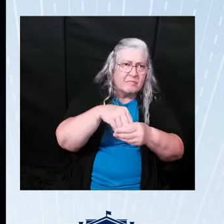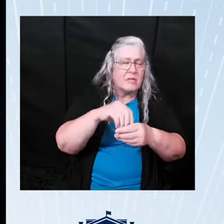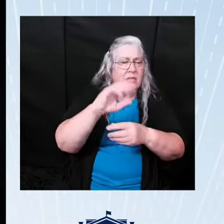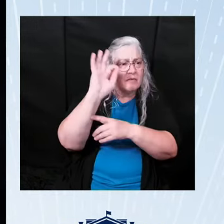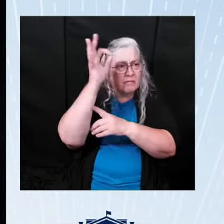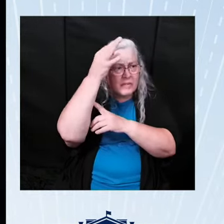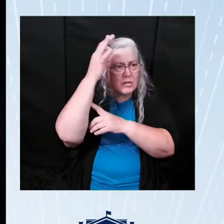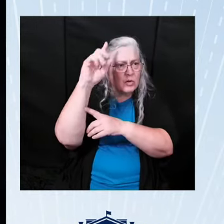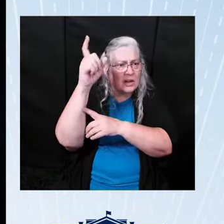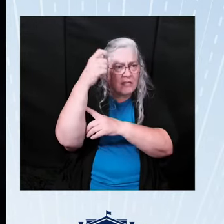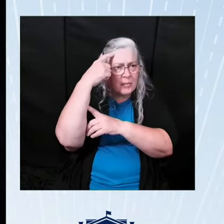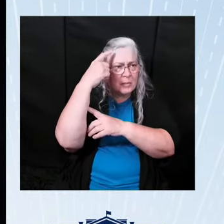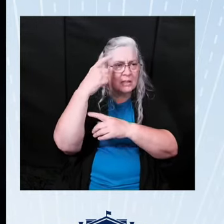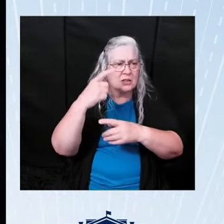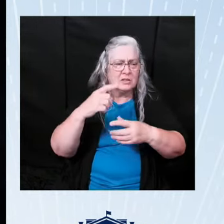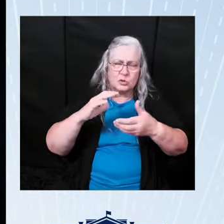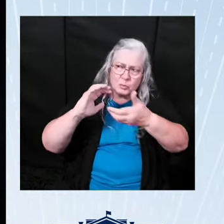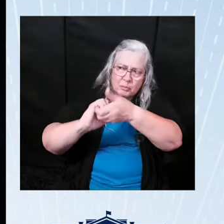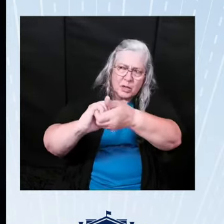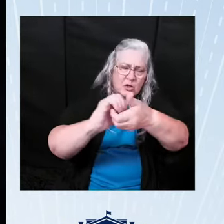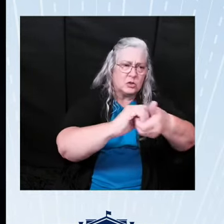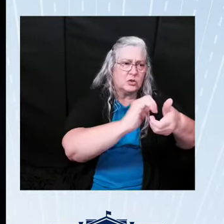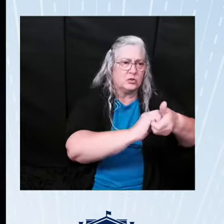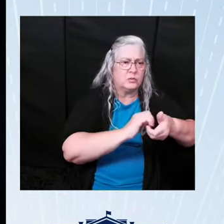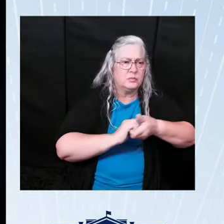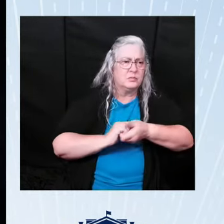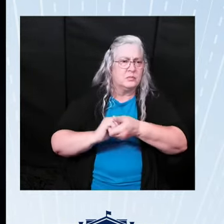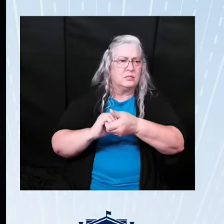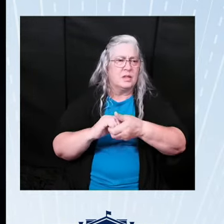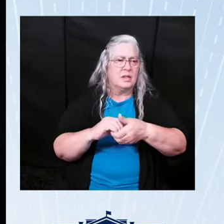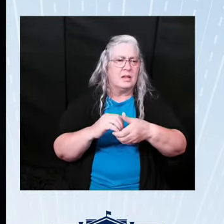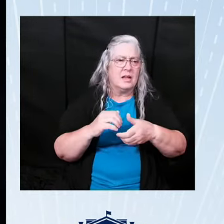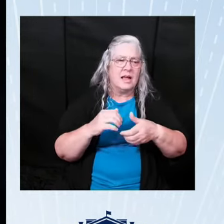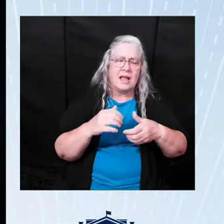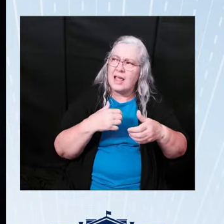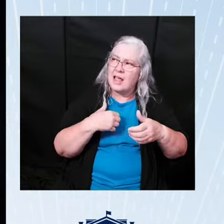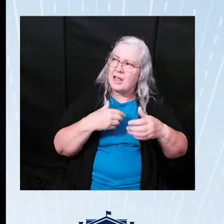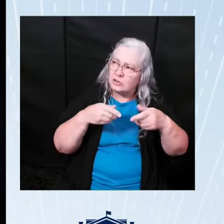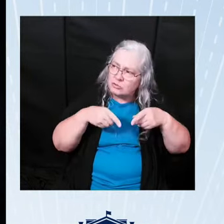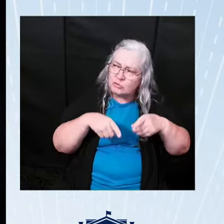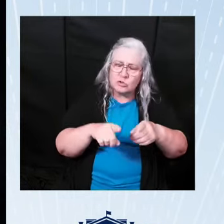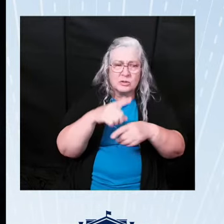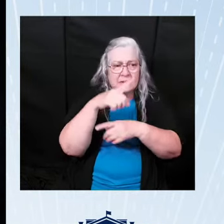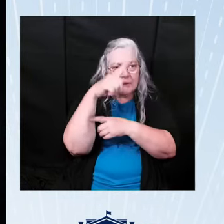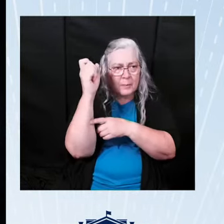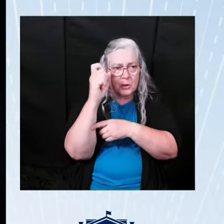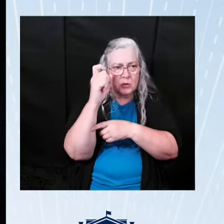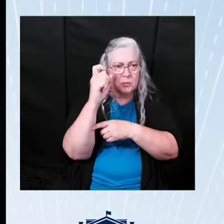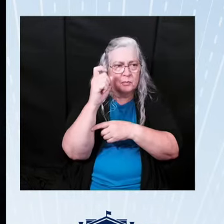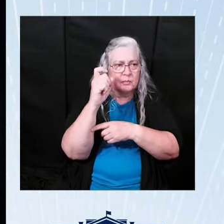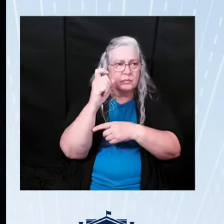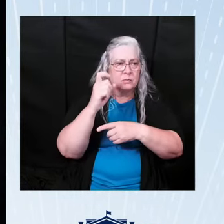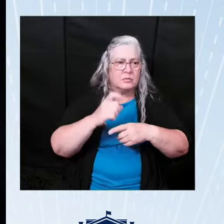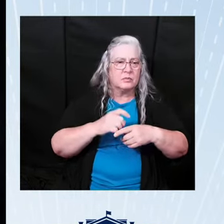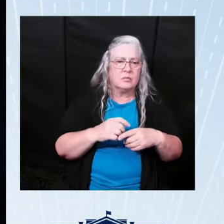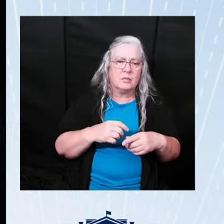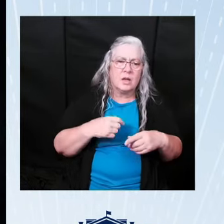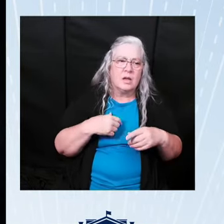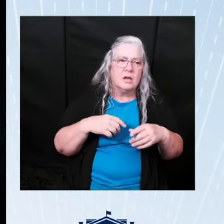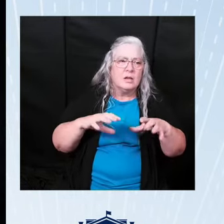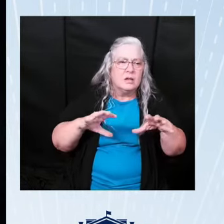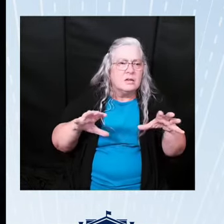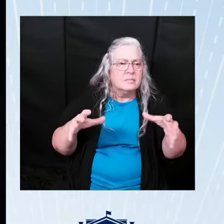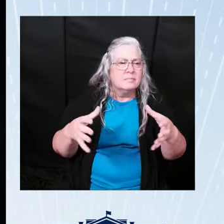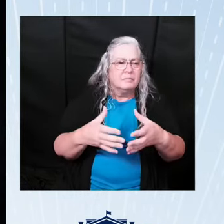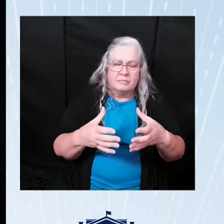summer. And I remember we were flying to California with the president to talk about the